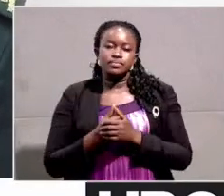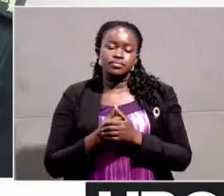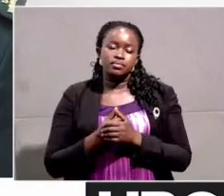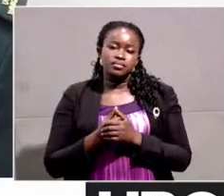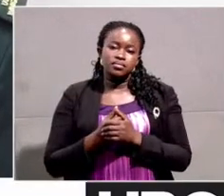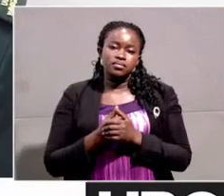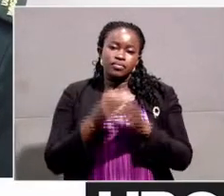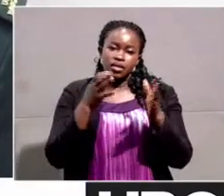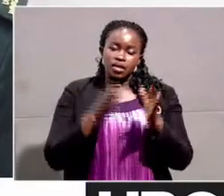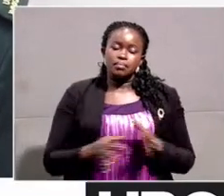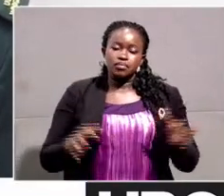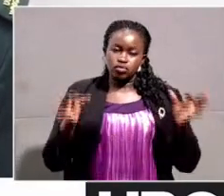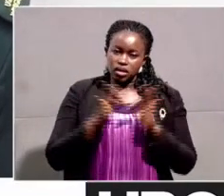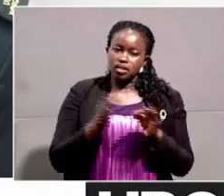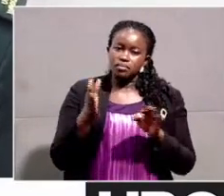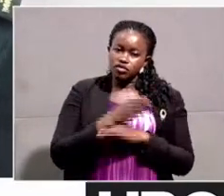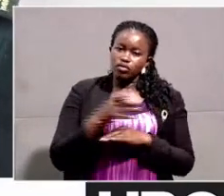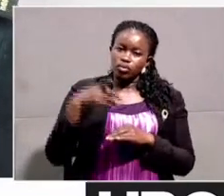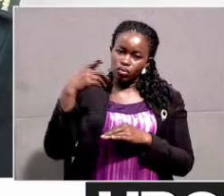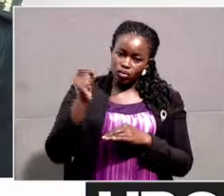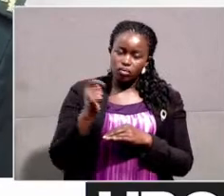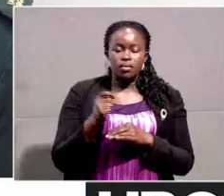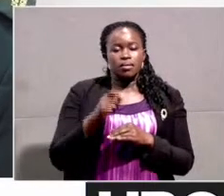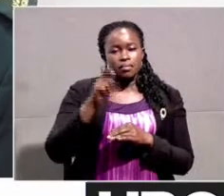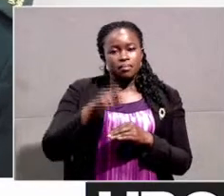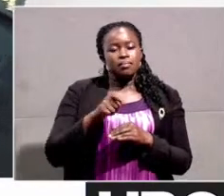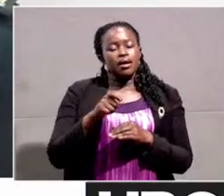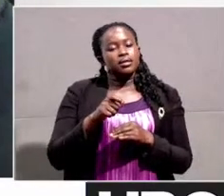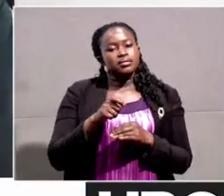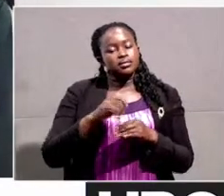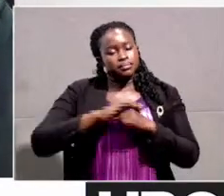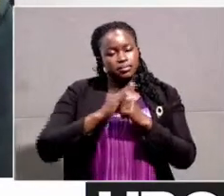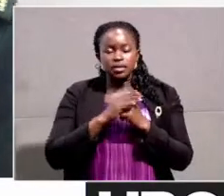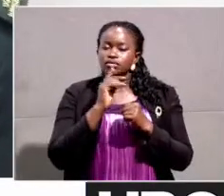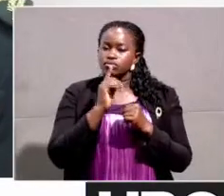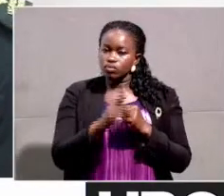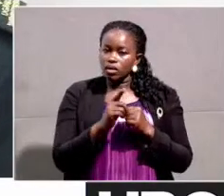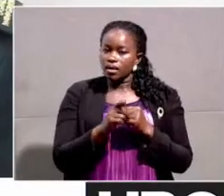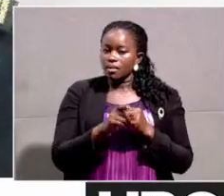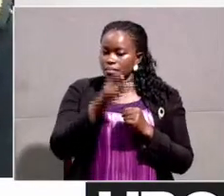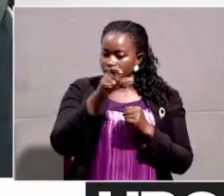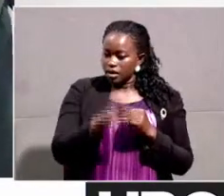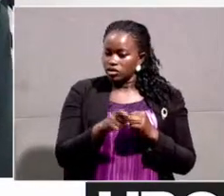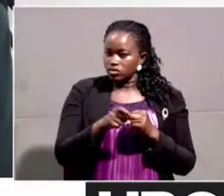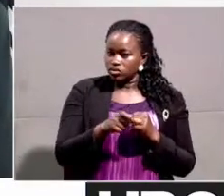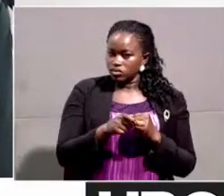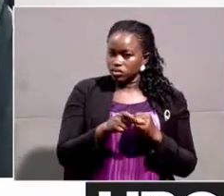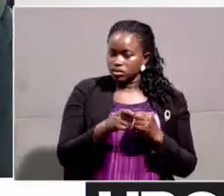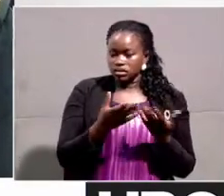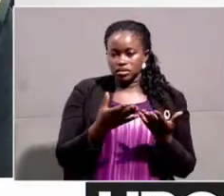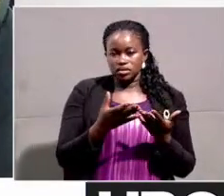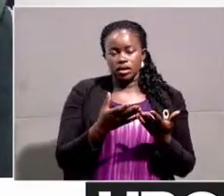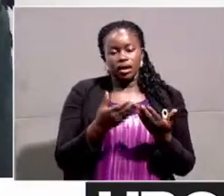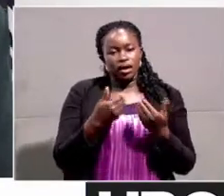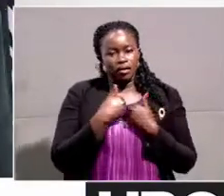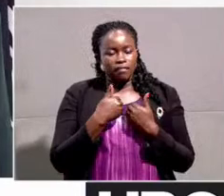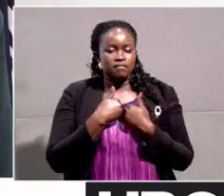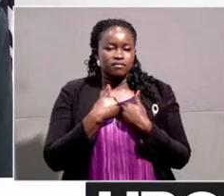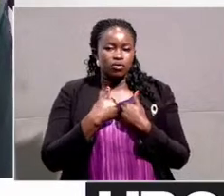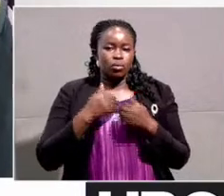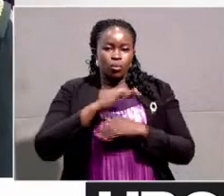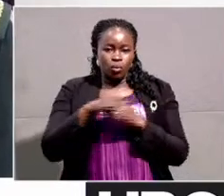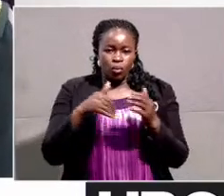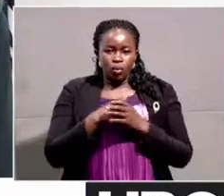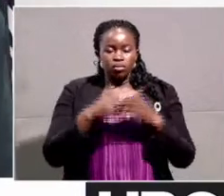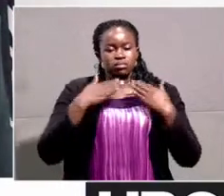to first incur that cost of ensuring that this labor migrants have all of